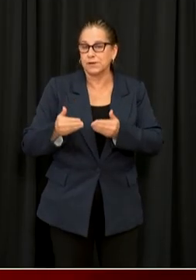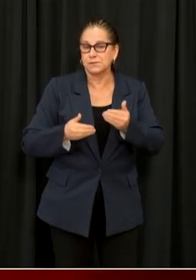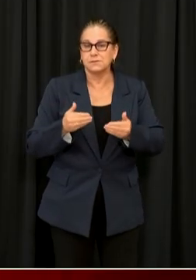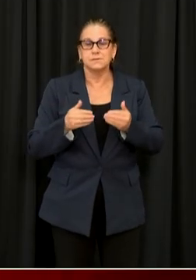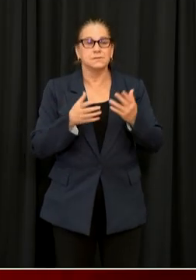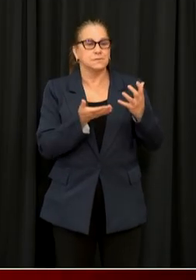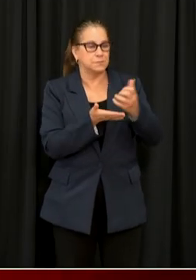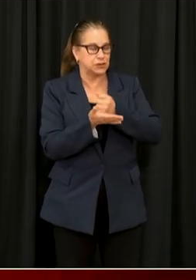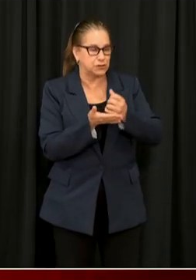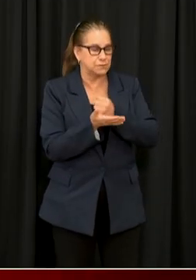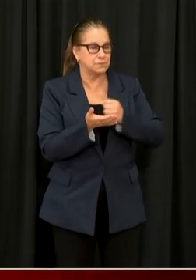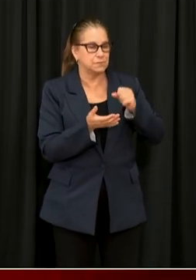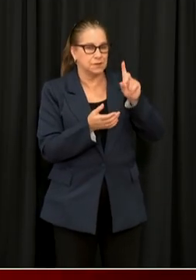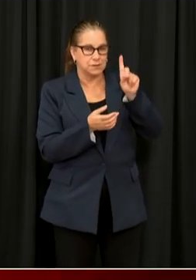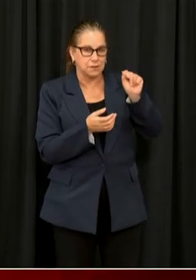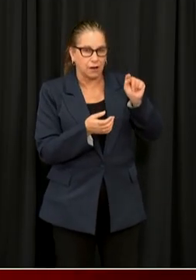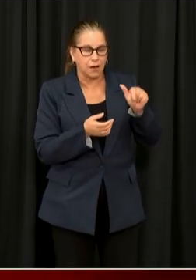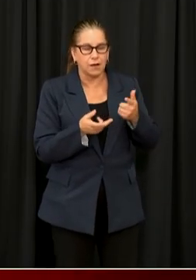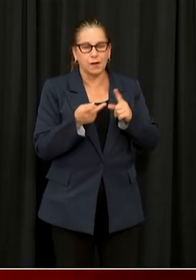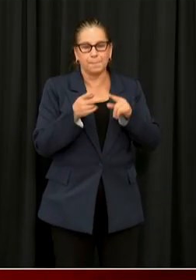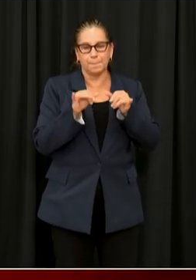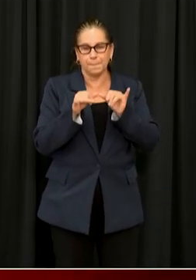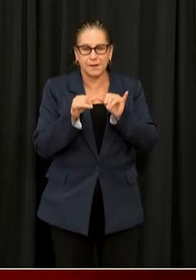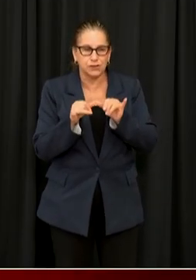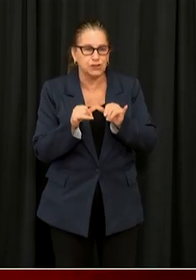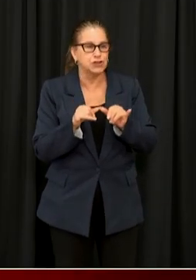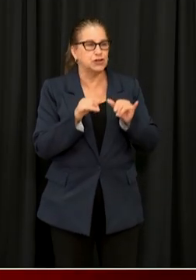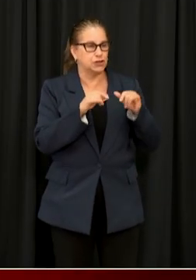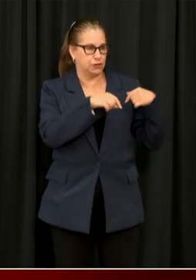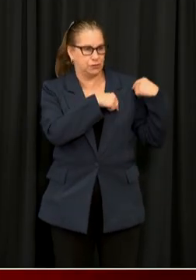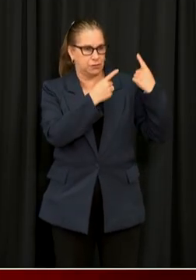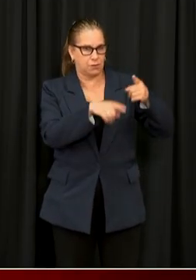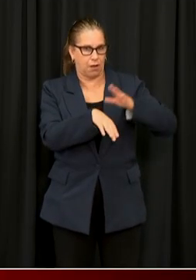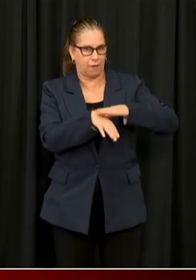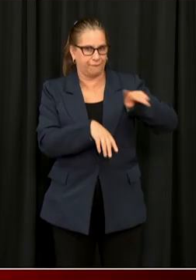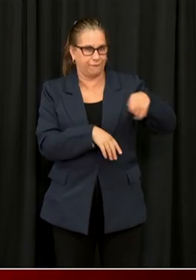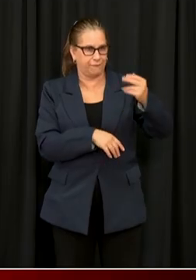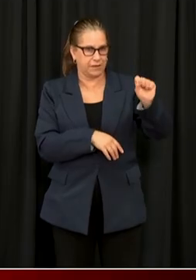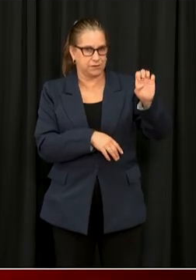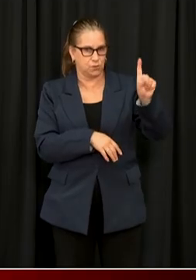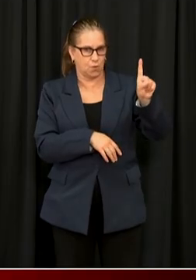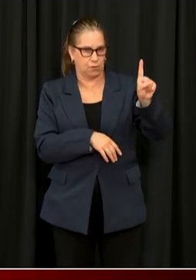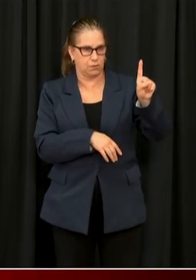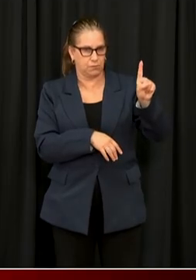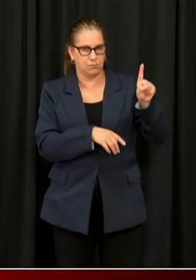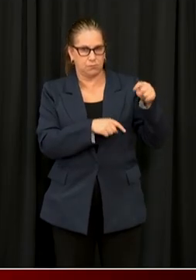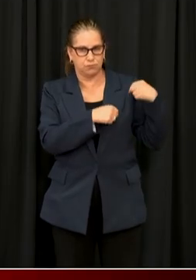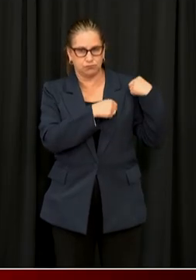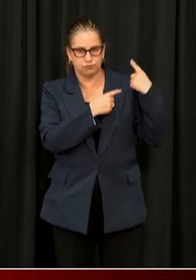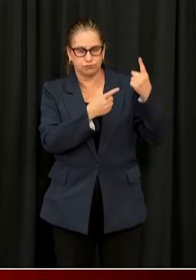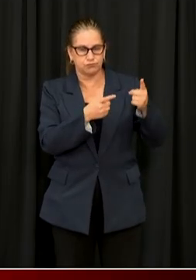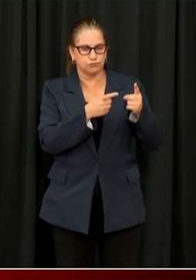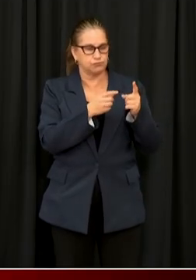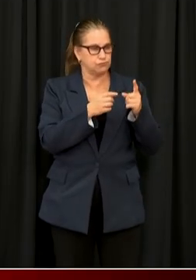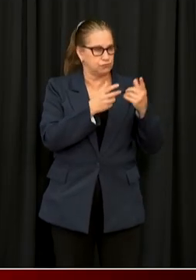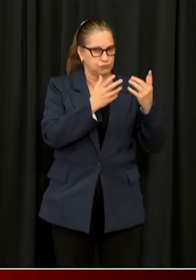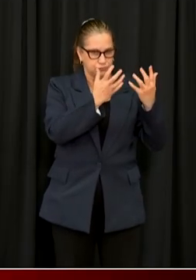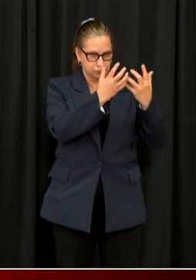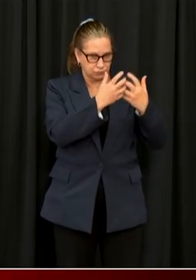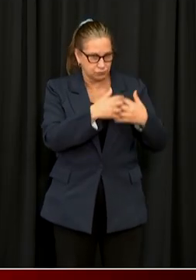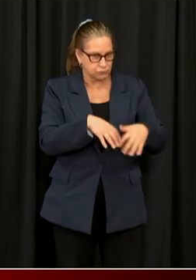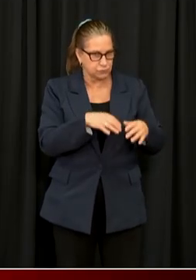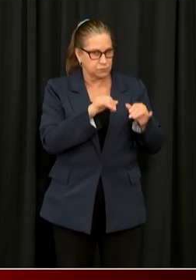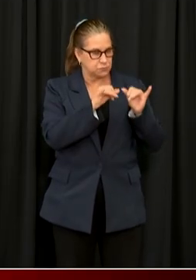for phase 1. Here you can see where the status is as it relates to the metrics that we are using.